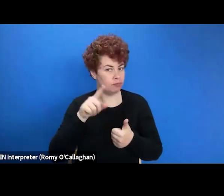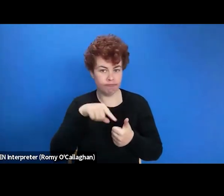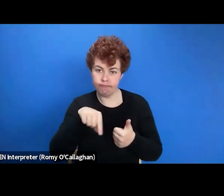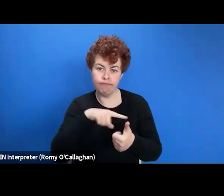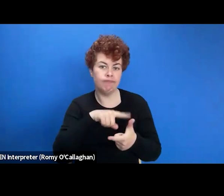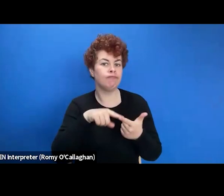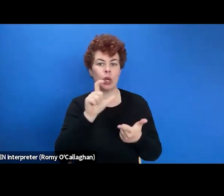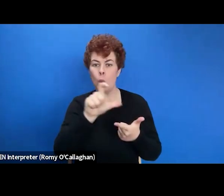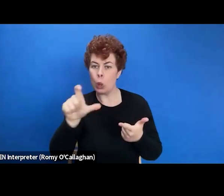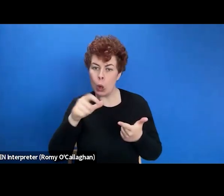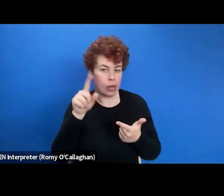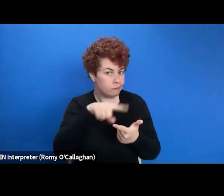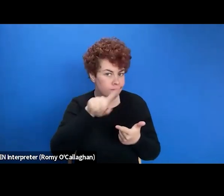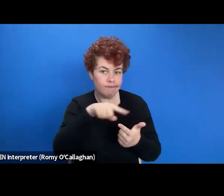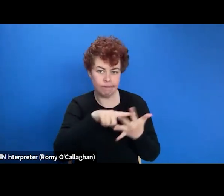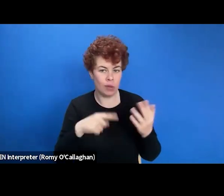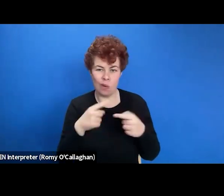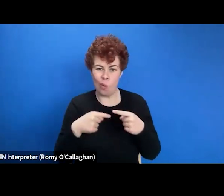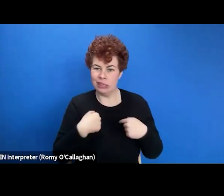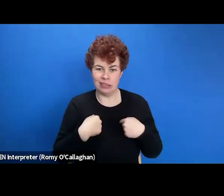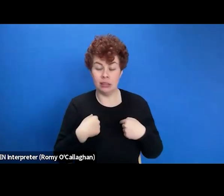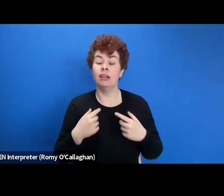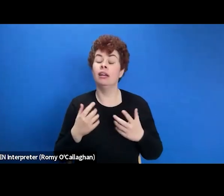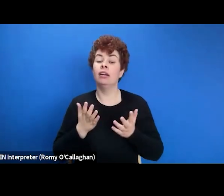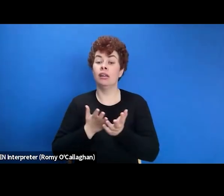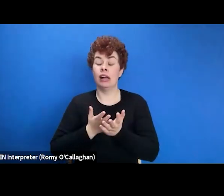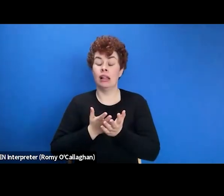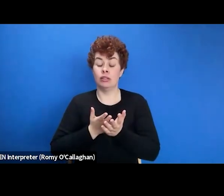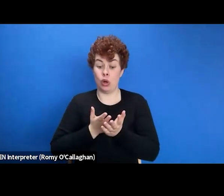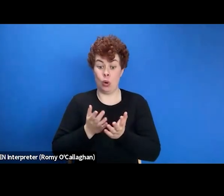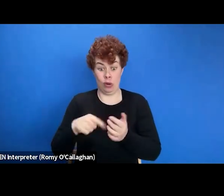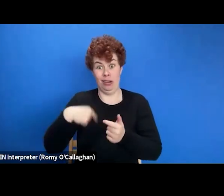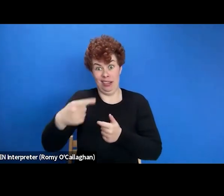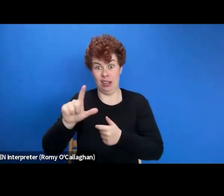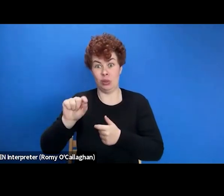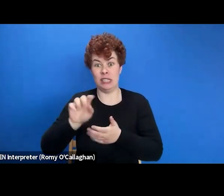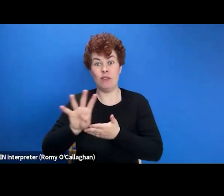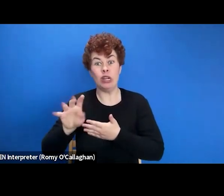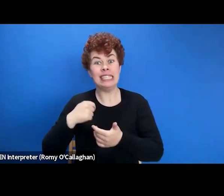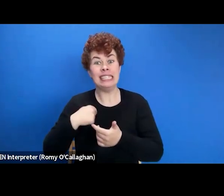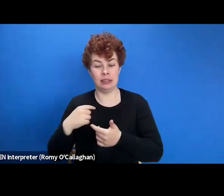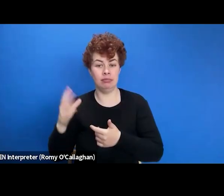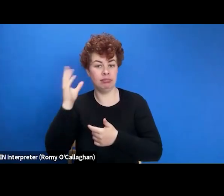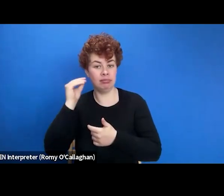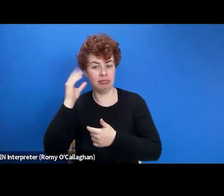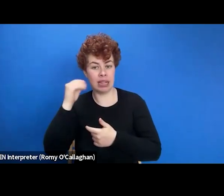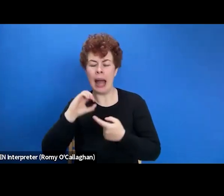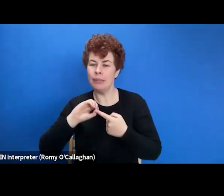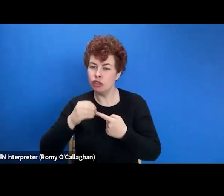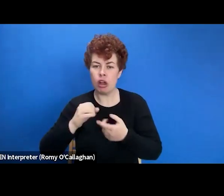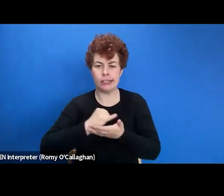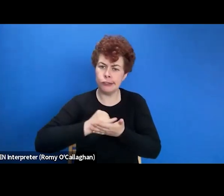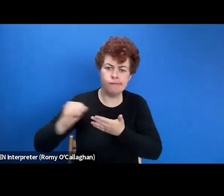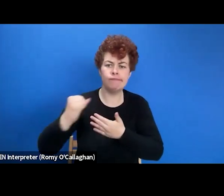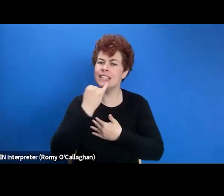But anyway, I just had this light bulb moment that I'd been trying to boycott